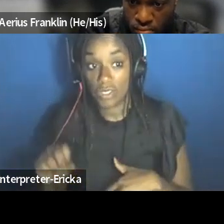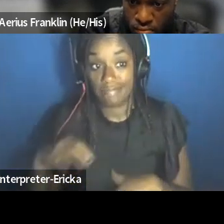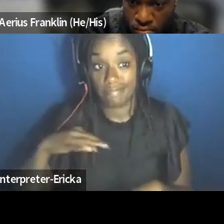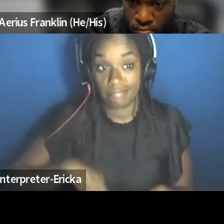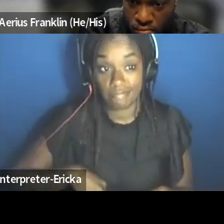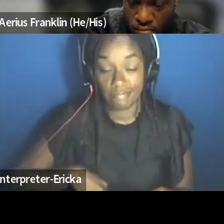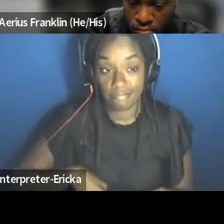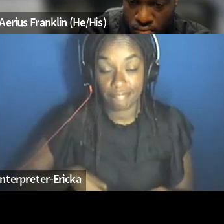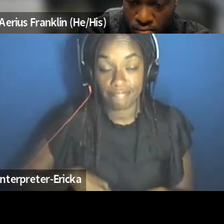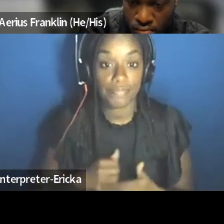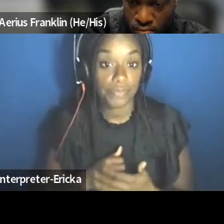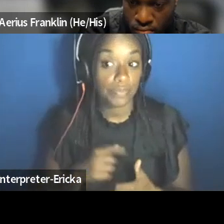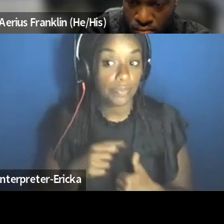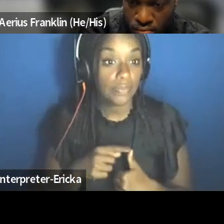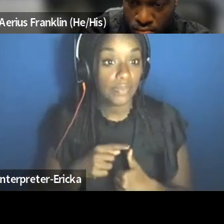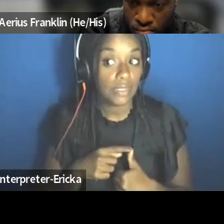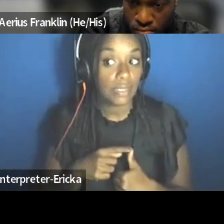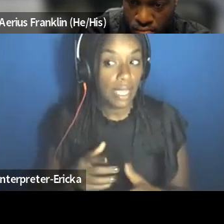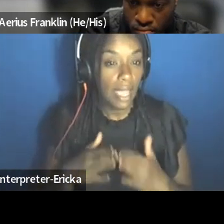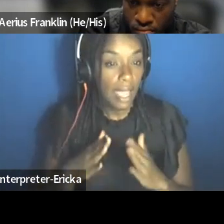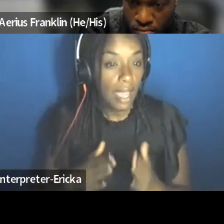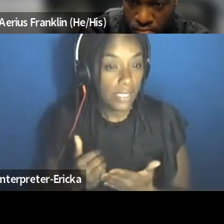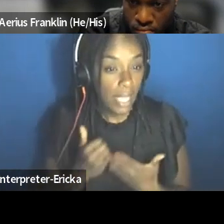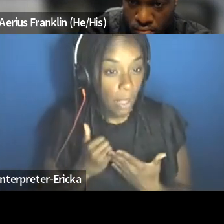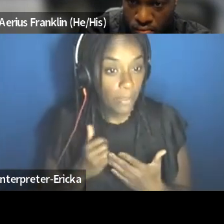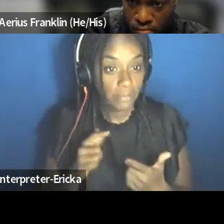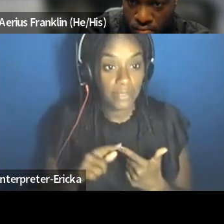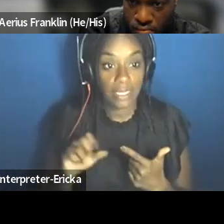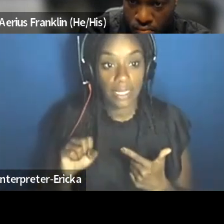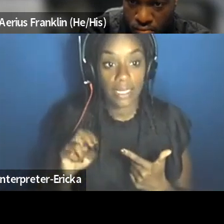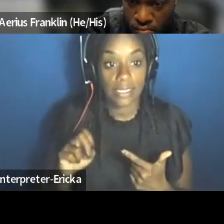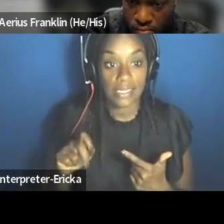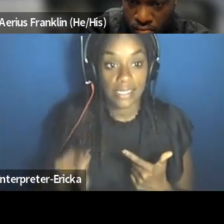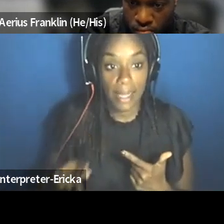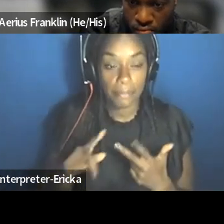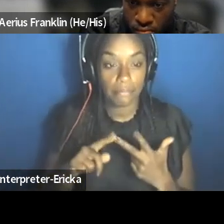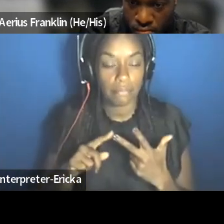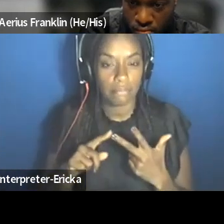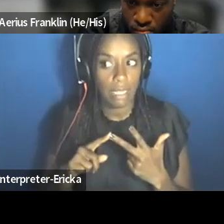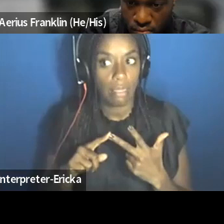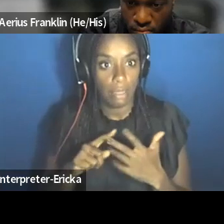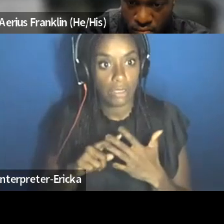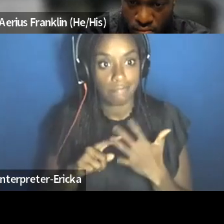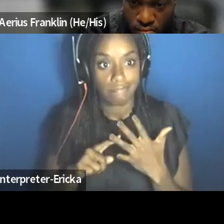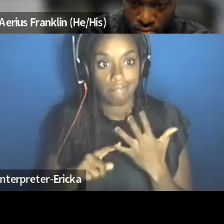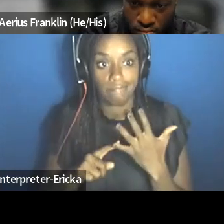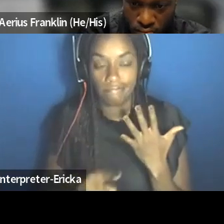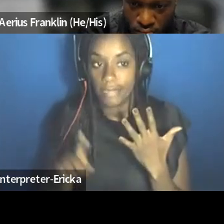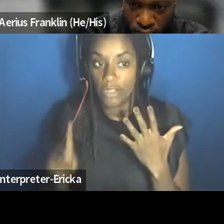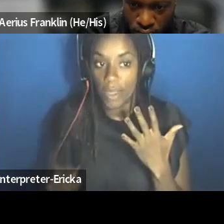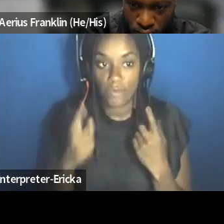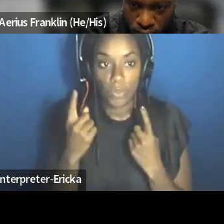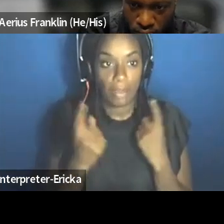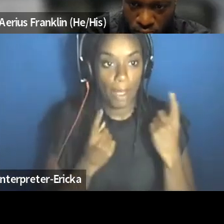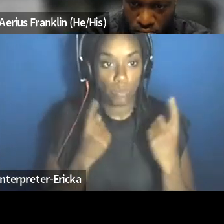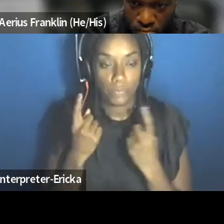take into consideration, am I getting housing assistance? Am I getting SNAP? Am I getting, there's all kinds of things that need to be taken into